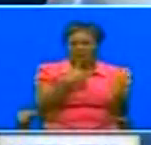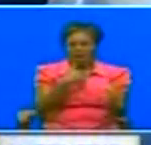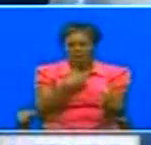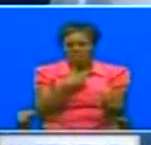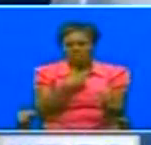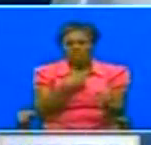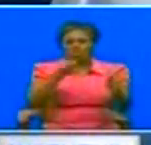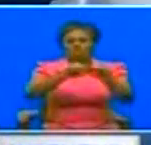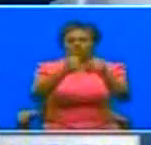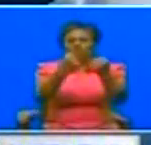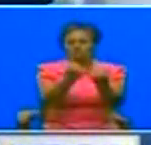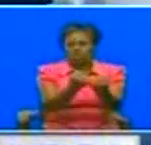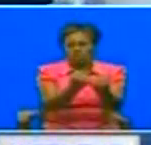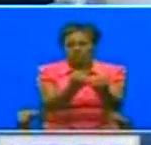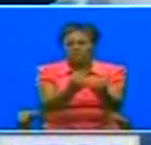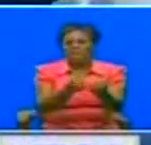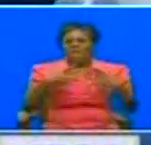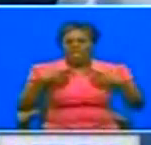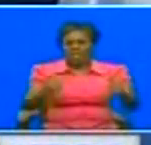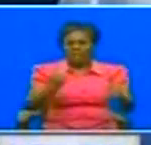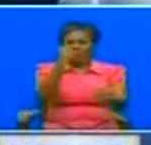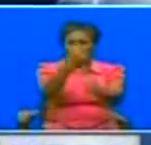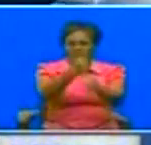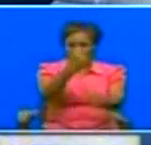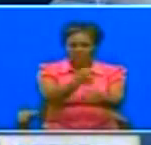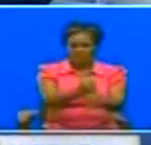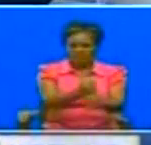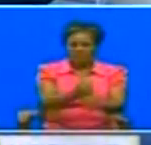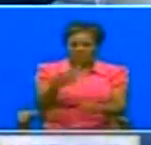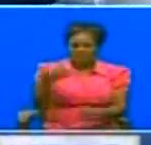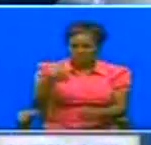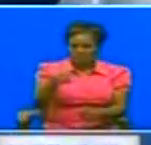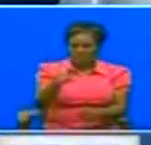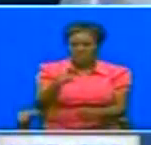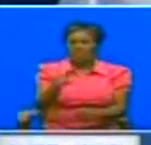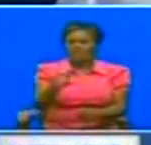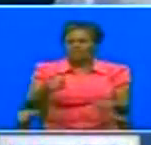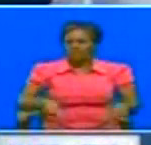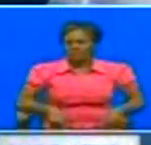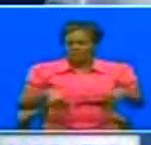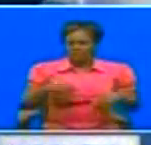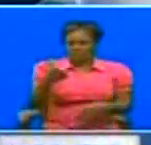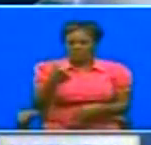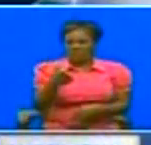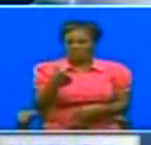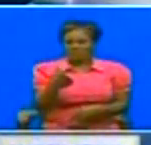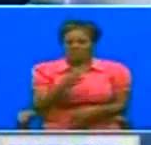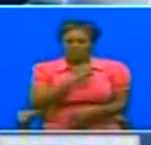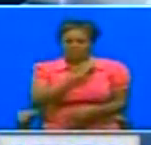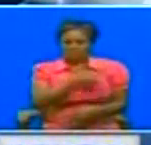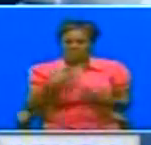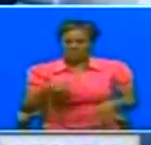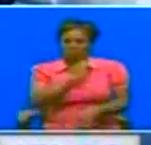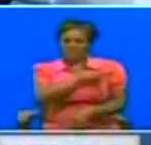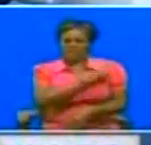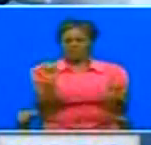of social community health workers, and they live in these communities, so they're not threatening to the people.